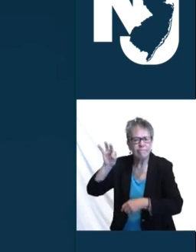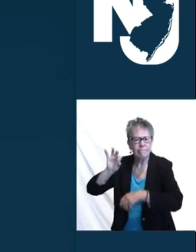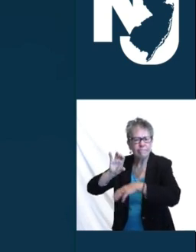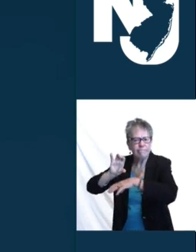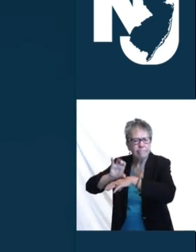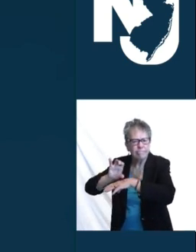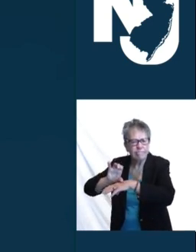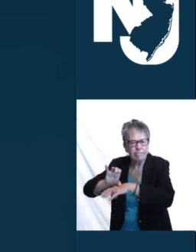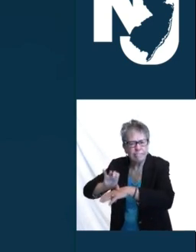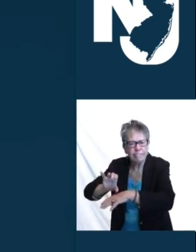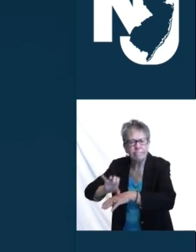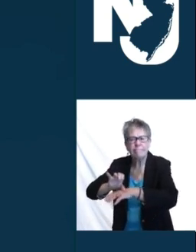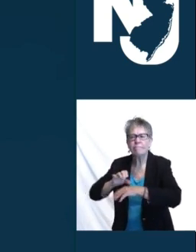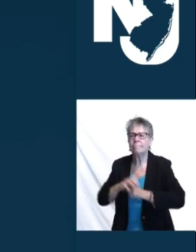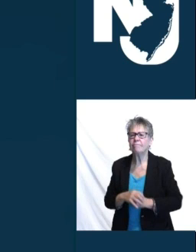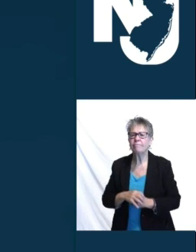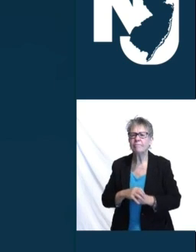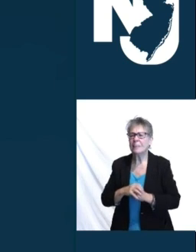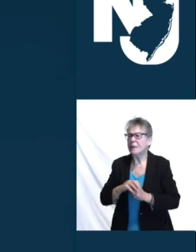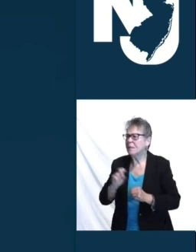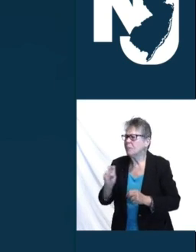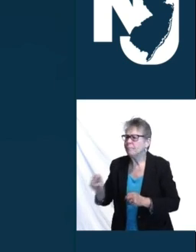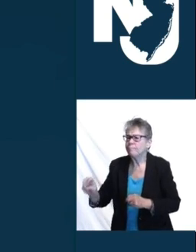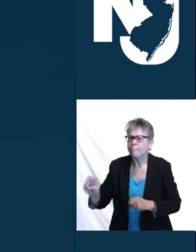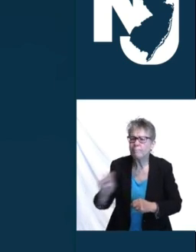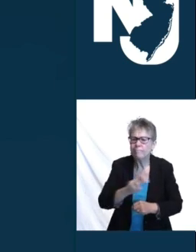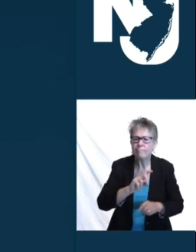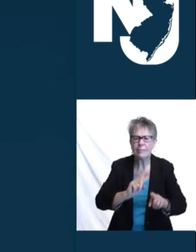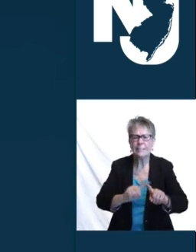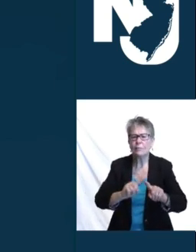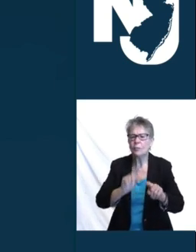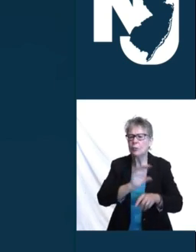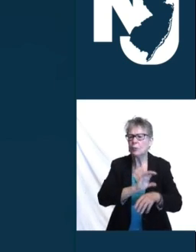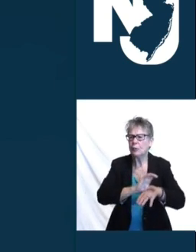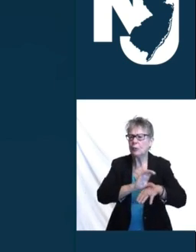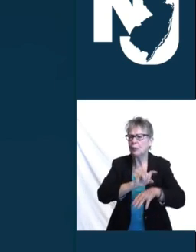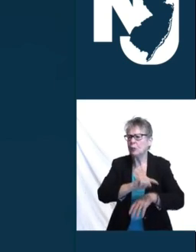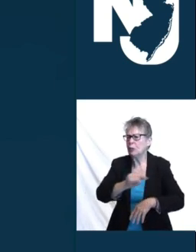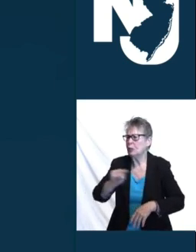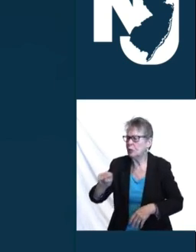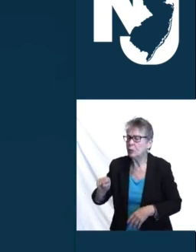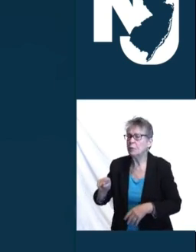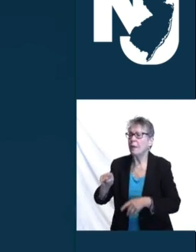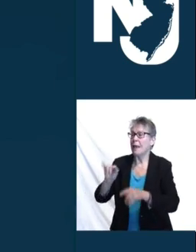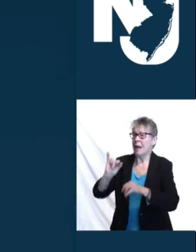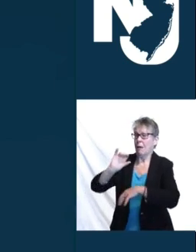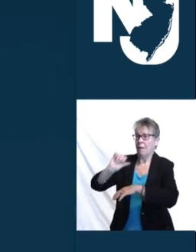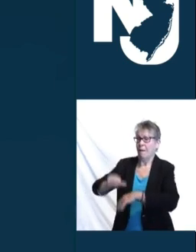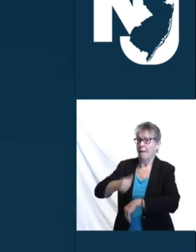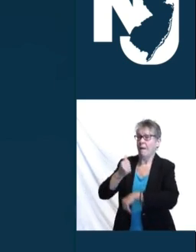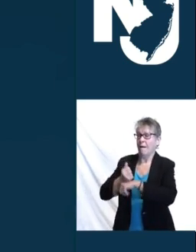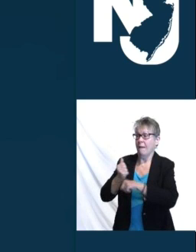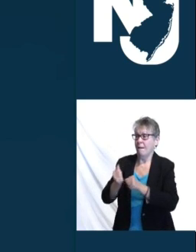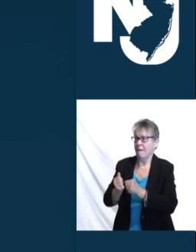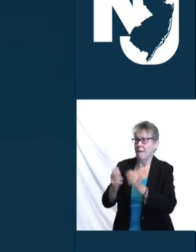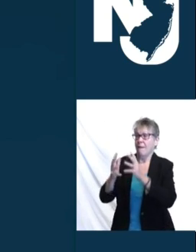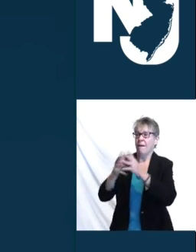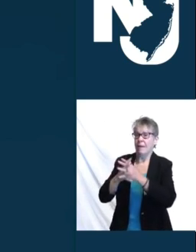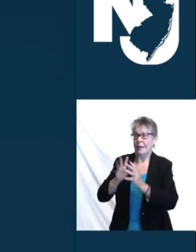several churches, he established Temple Rock of My Salvation in 2002. He retired from the active ministry